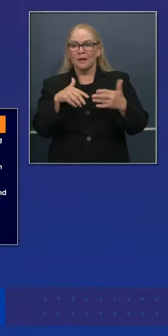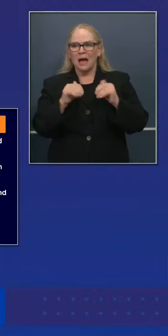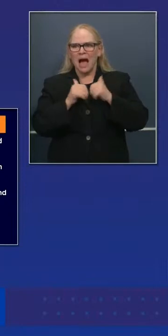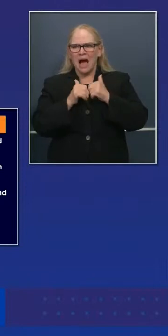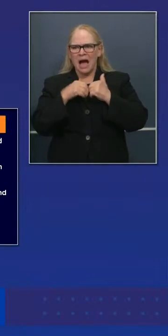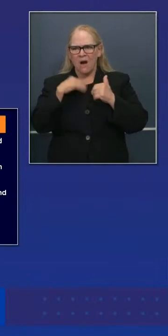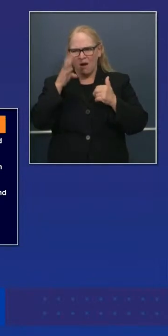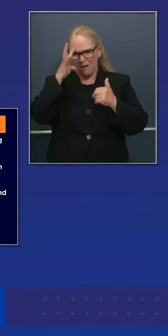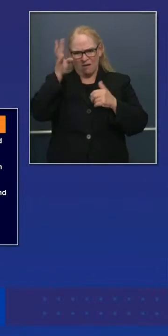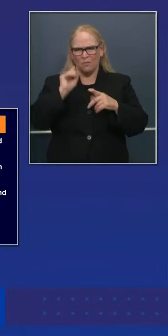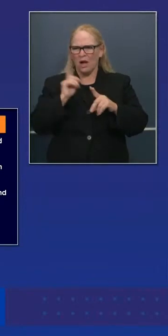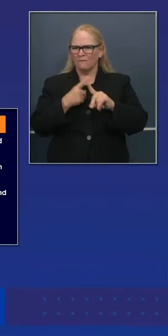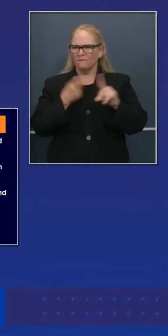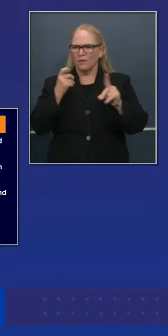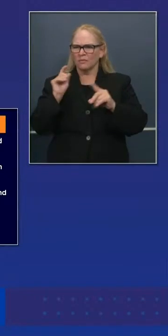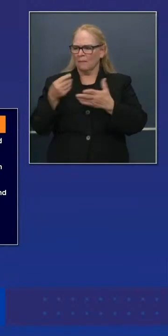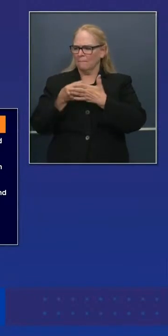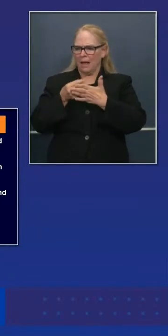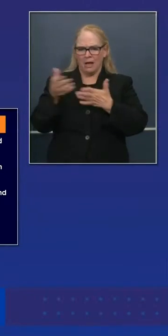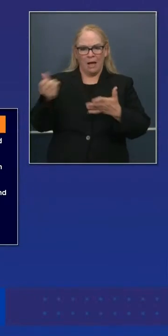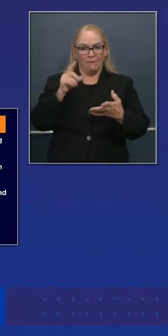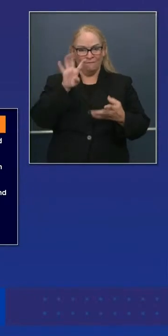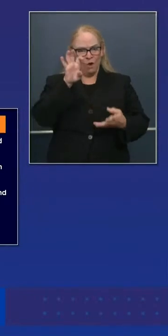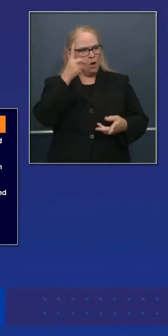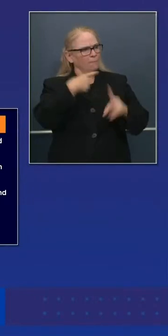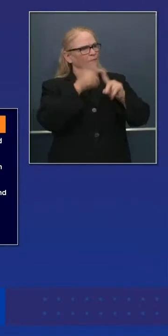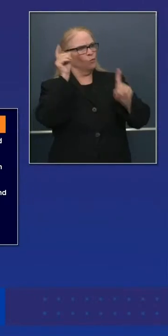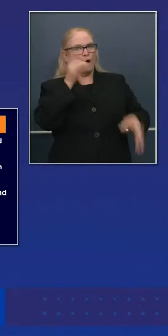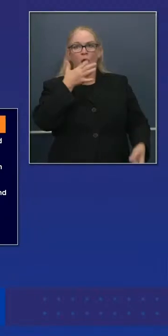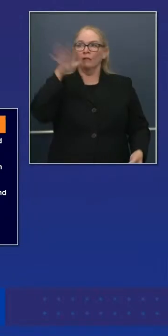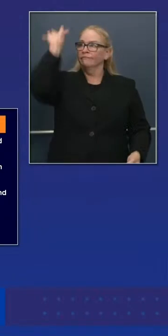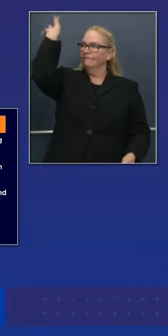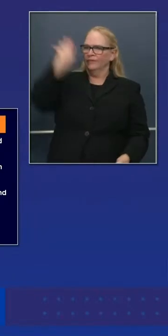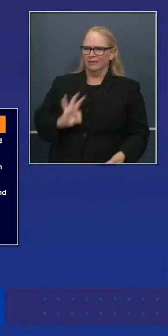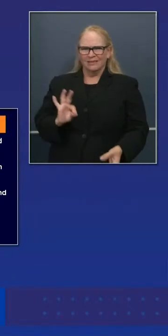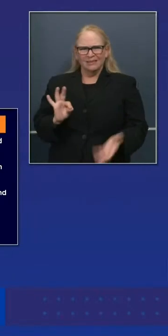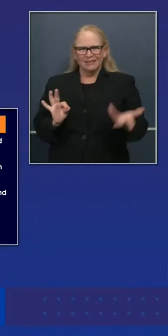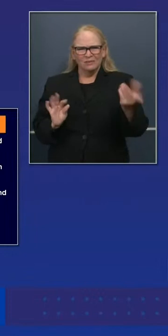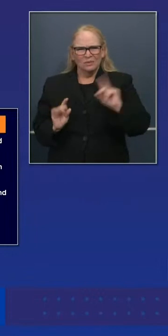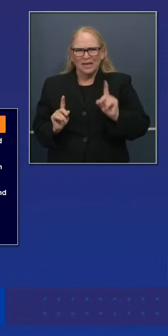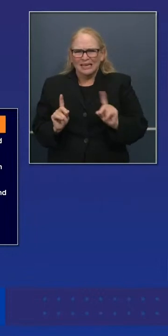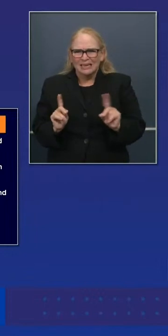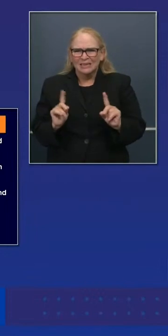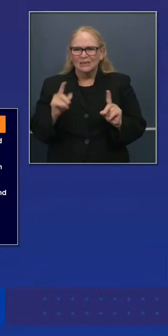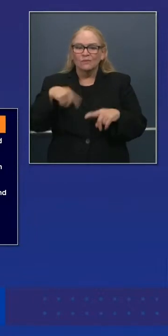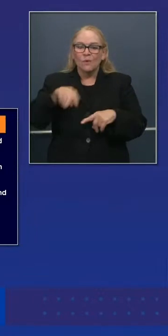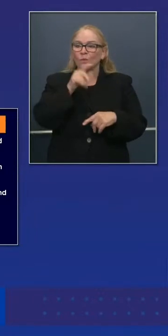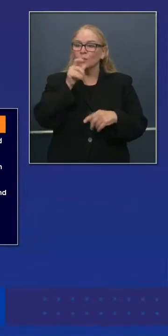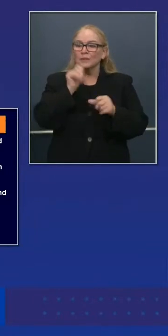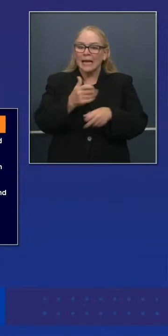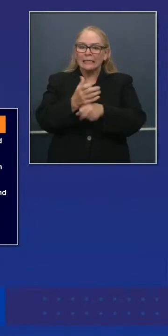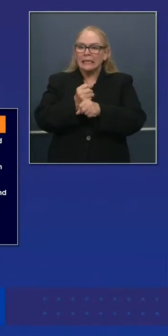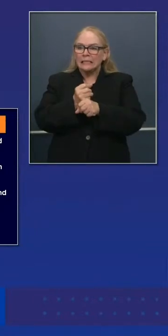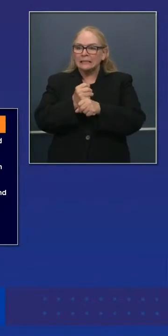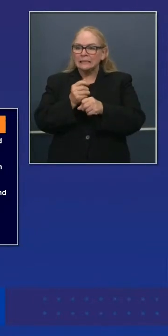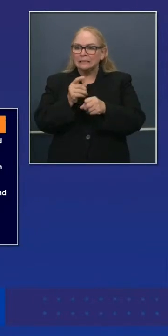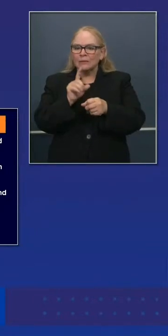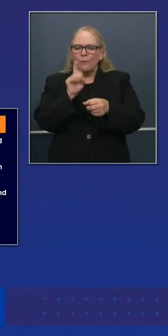source, eliminating the benefits to those that receive over $100 or less than $100 a week, all of those